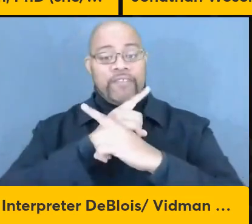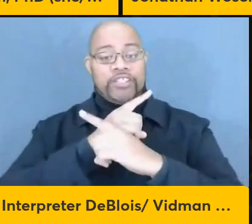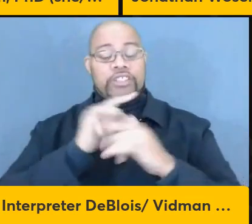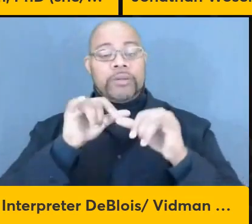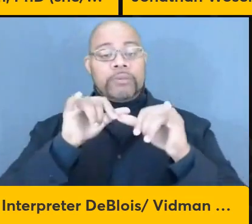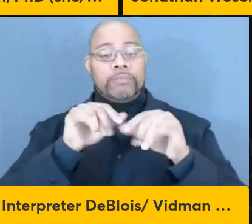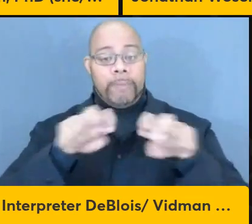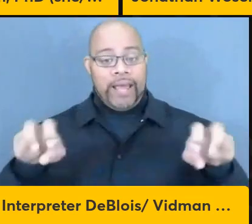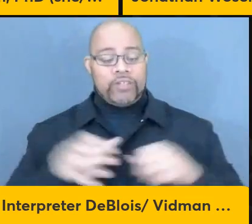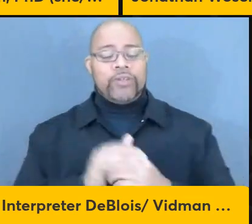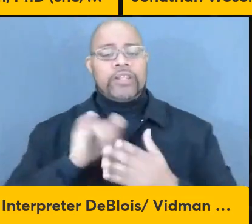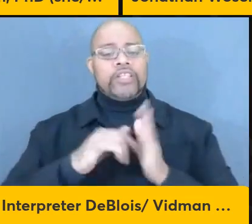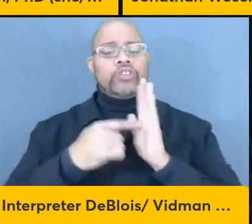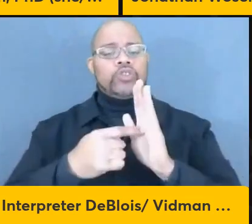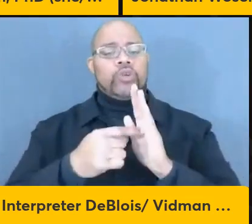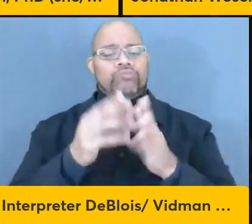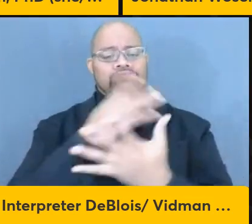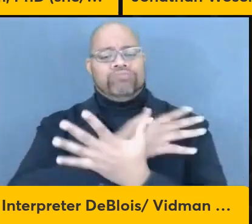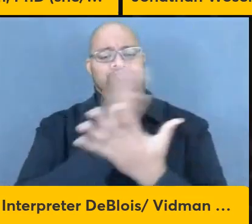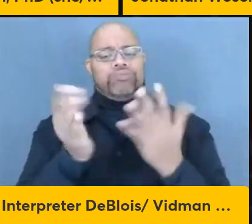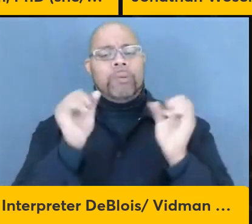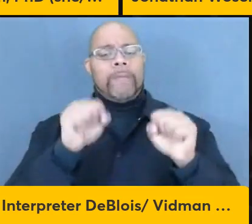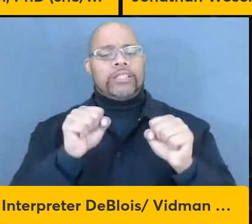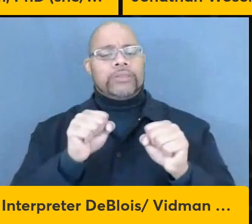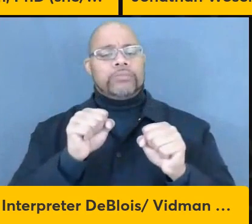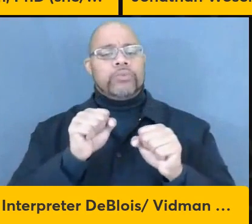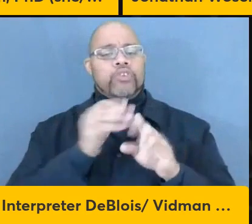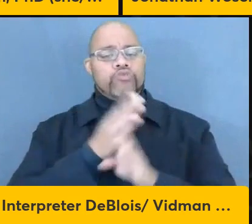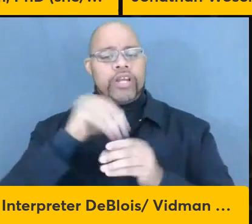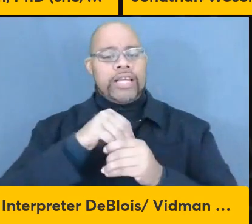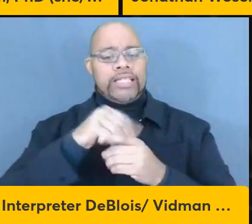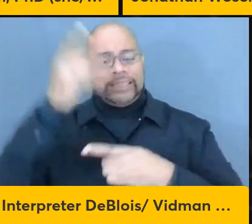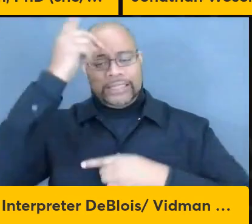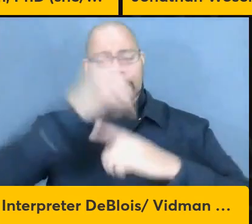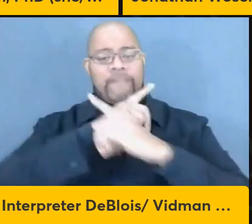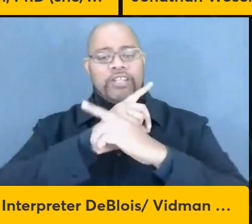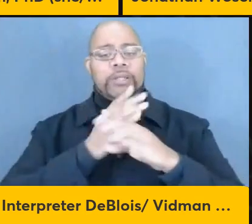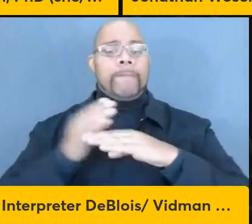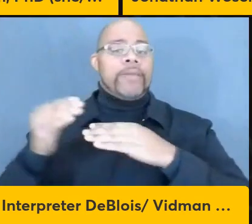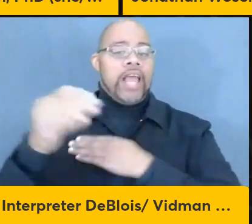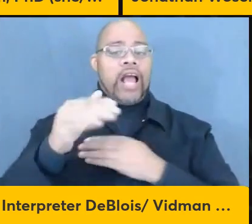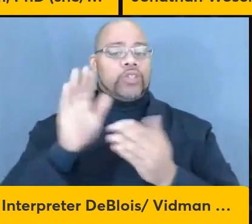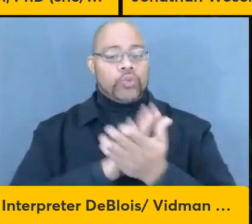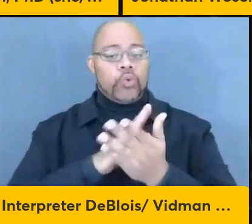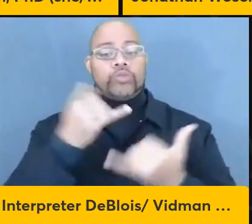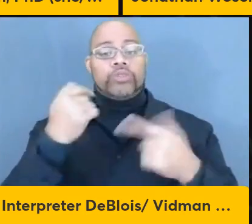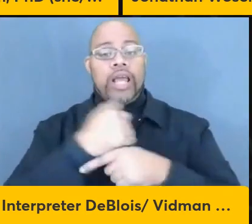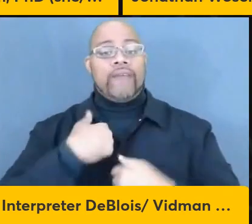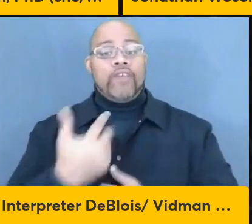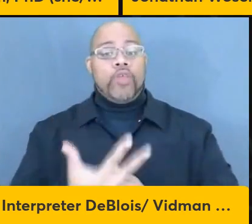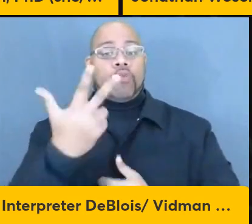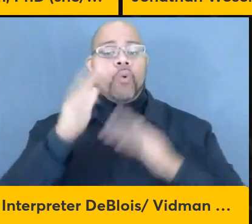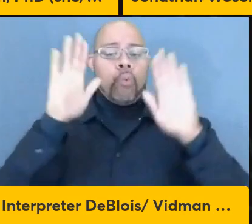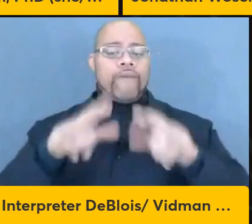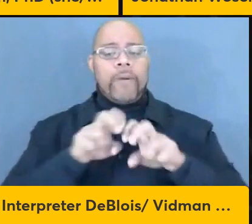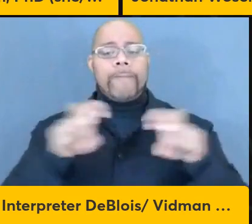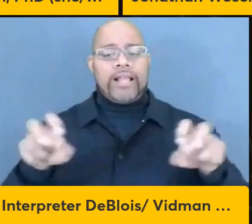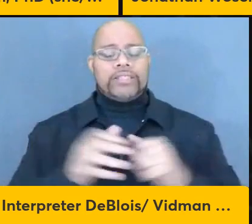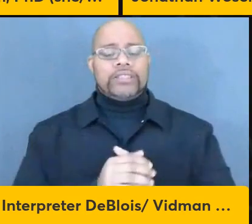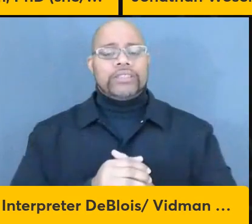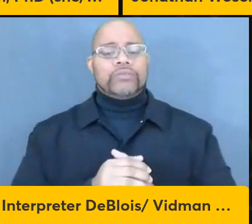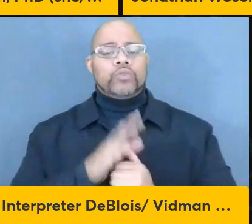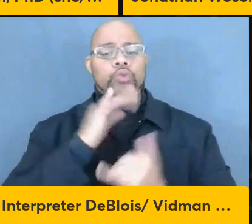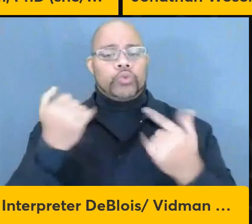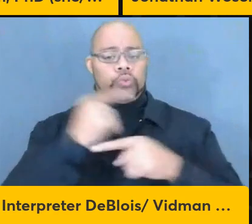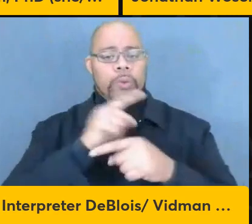panel discussion highlighting the breadth of possible careers in immunology beyond academia. And today we have three great panelists today that will be